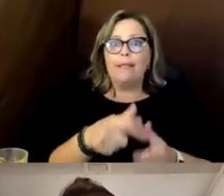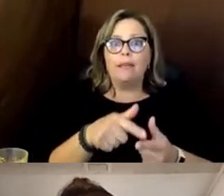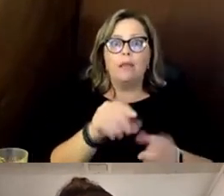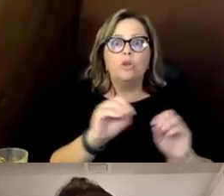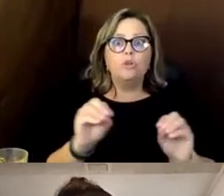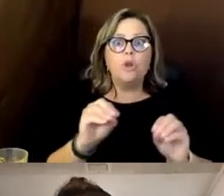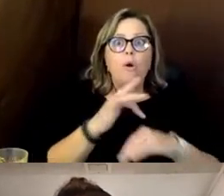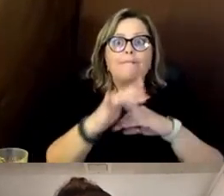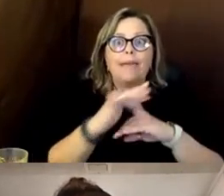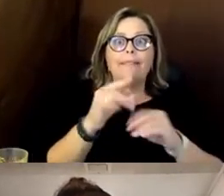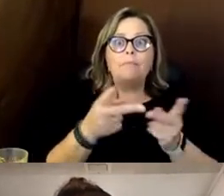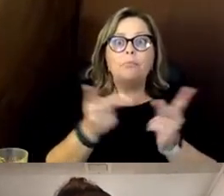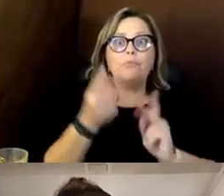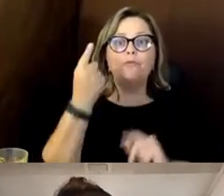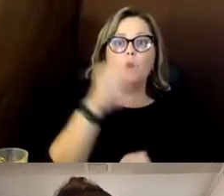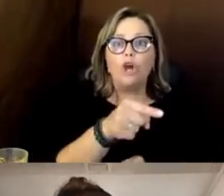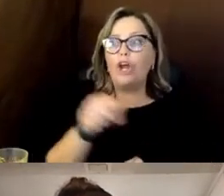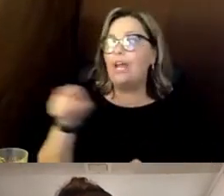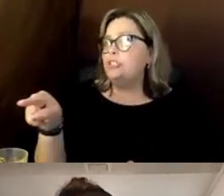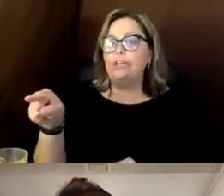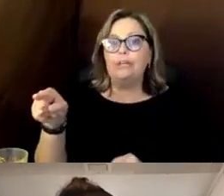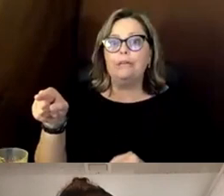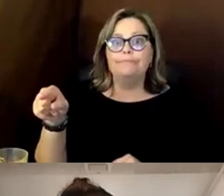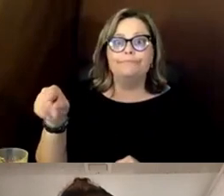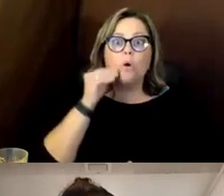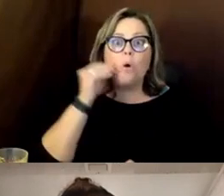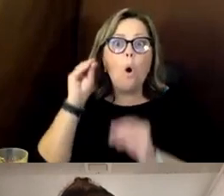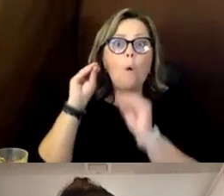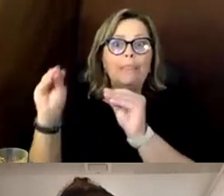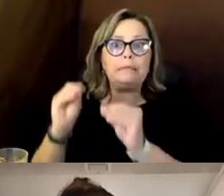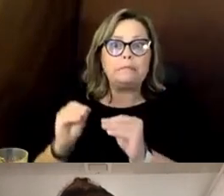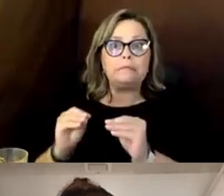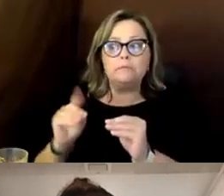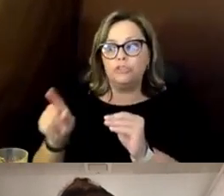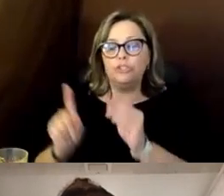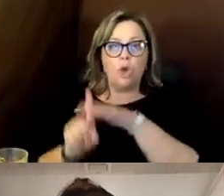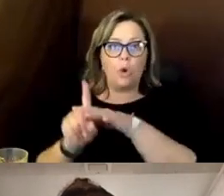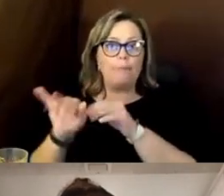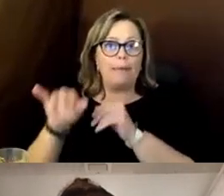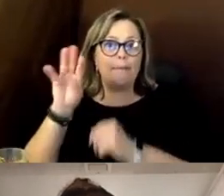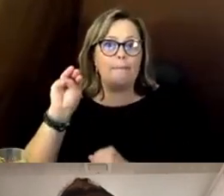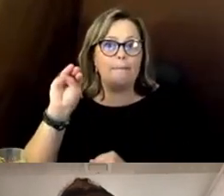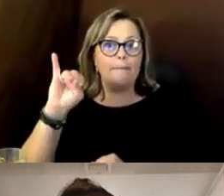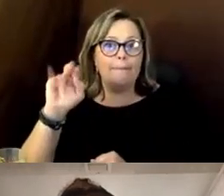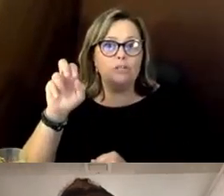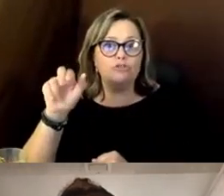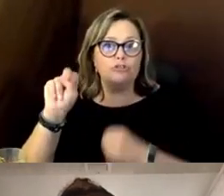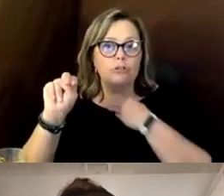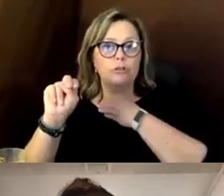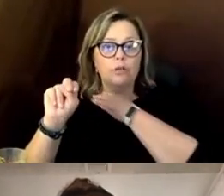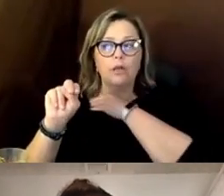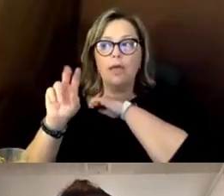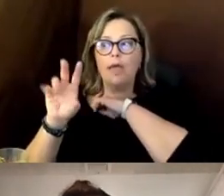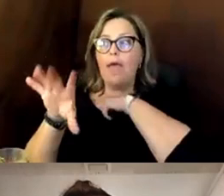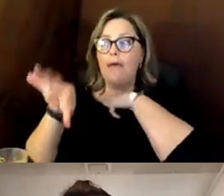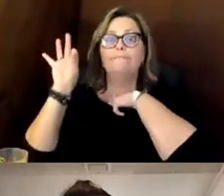Rescue Mission, and she managed to find herself a room and board situation. where there was one room and board, and it was literally